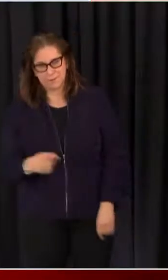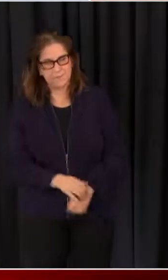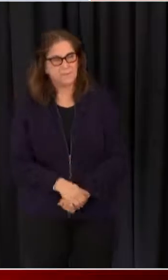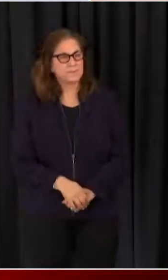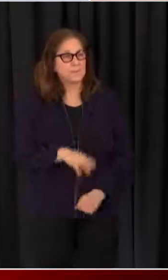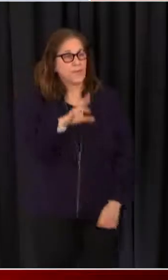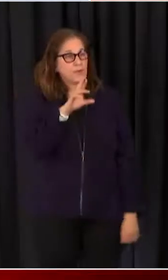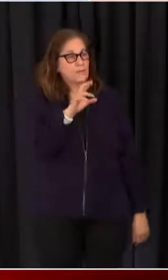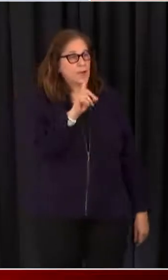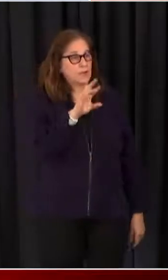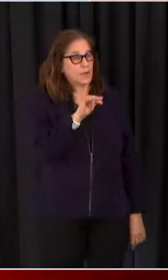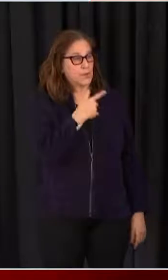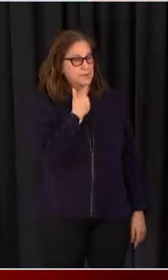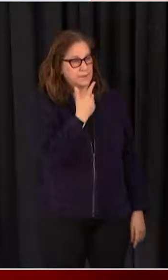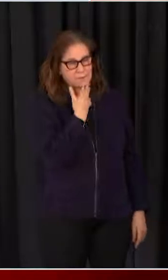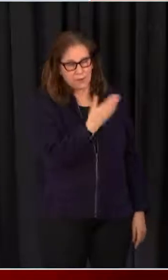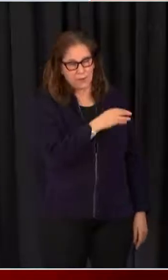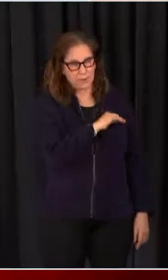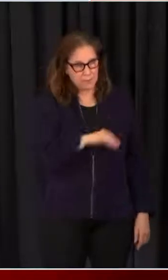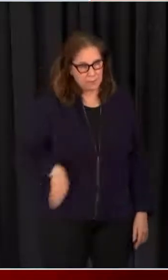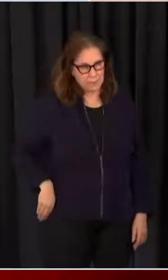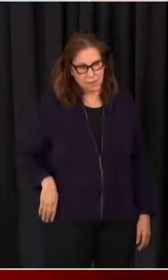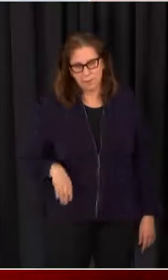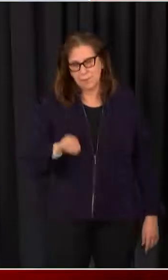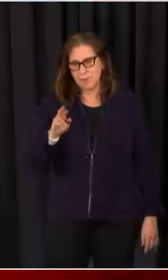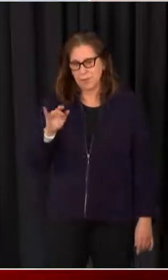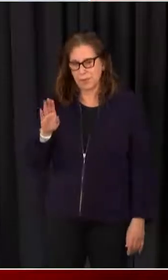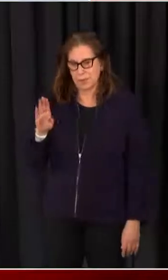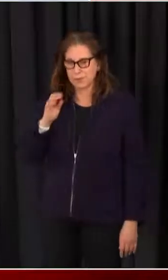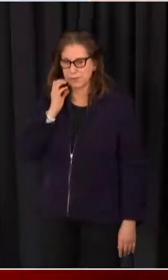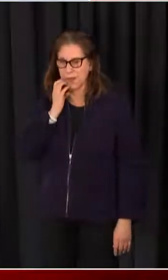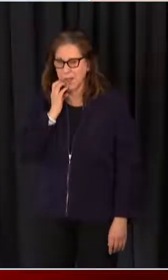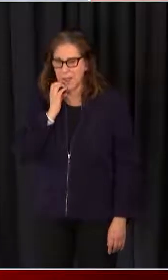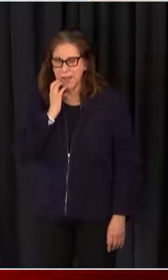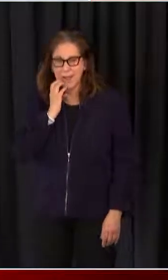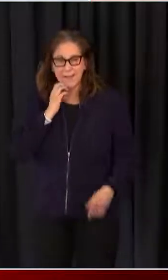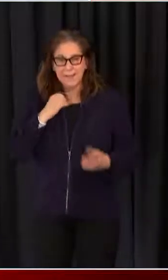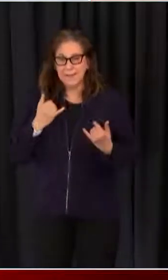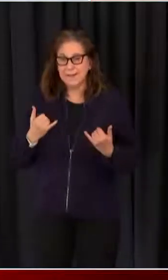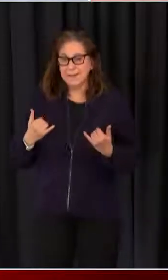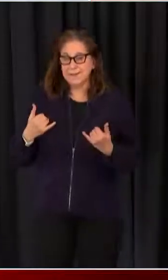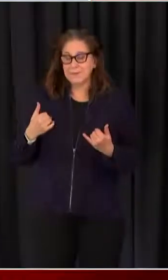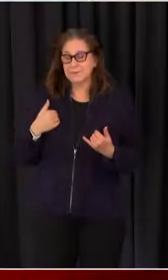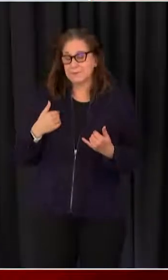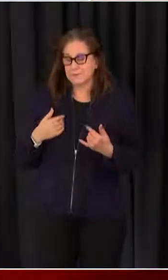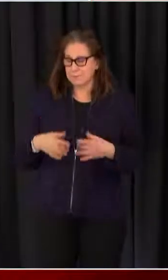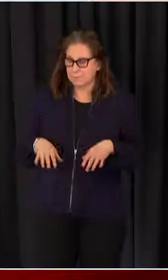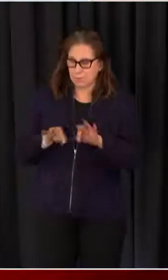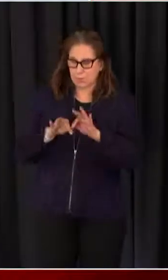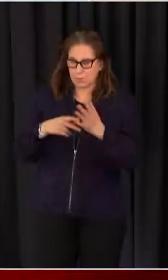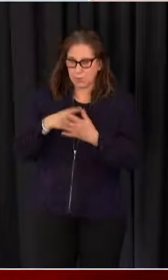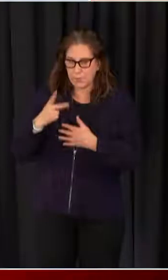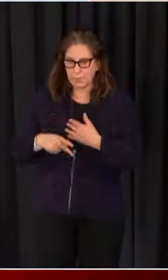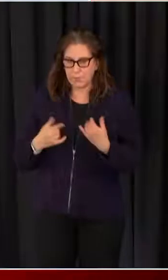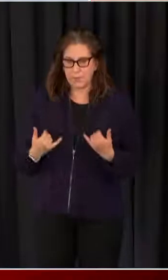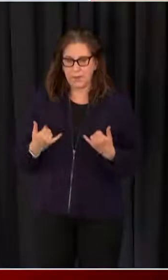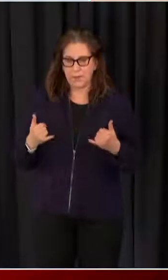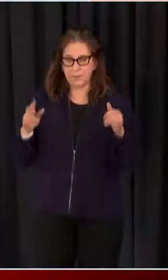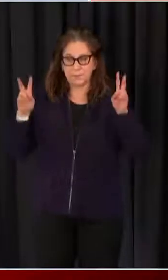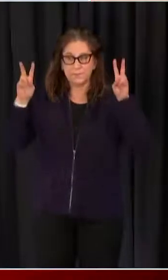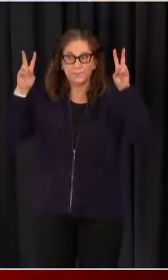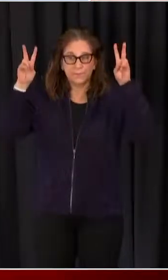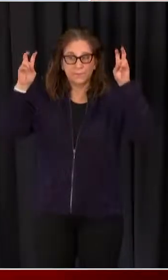Thank you, Mayor. As the Mayor mentioned, one of the most important programs that we have in keeping our city safe is the See Something, Say